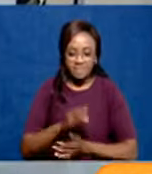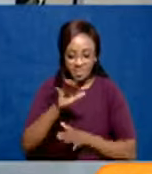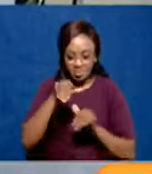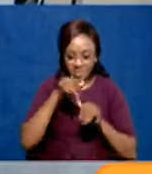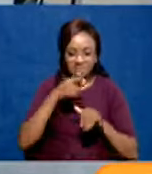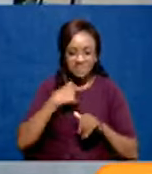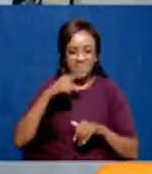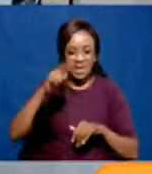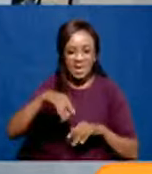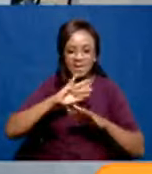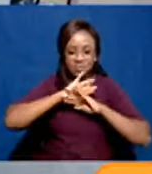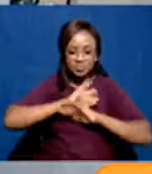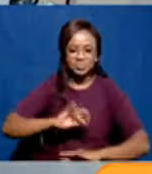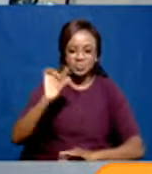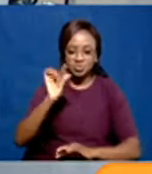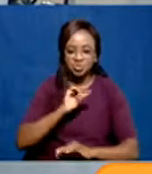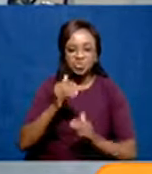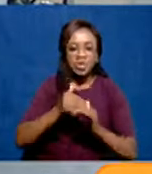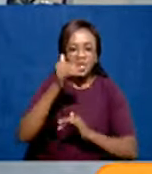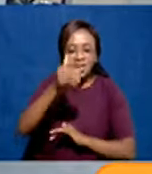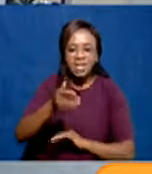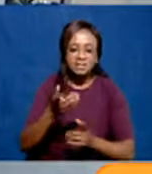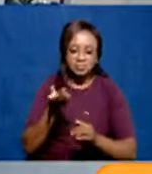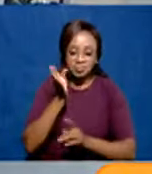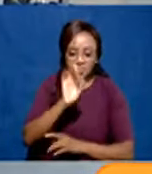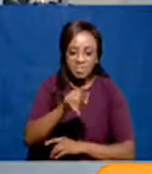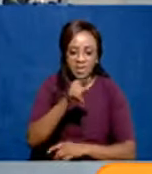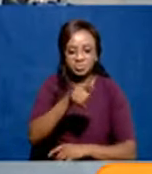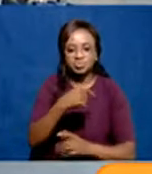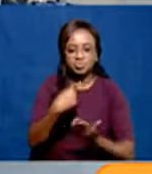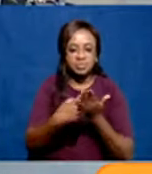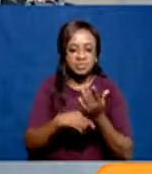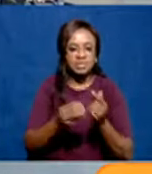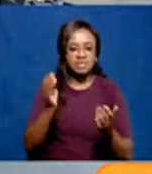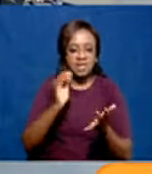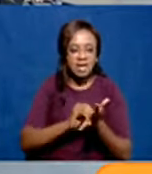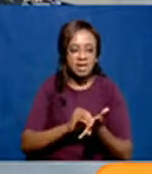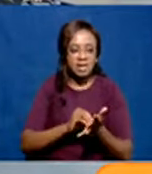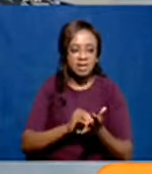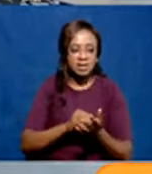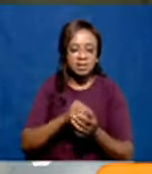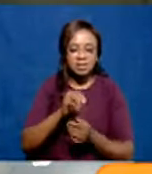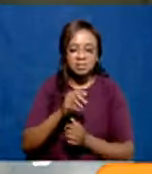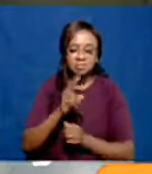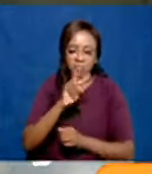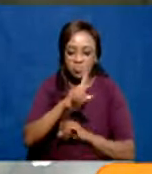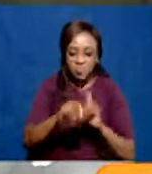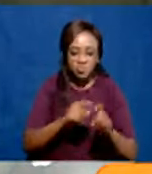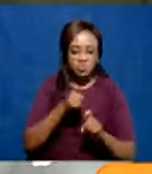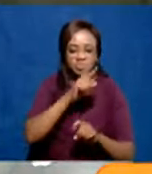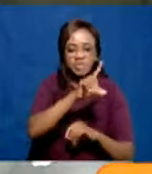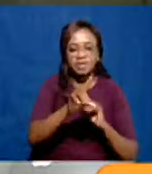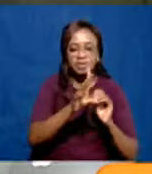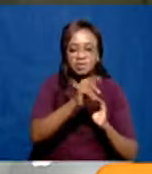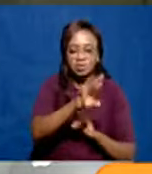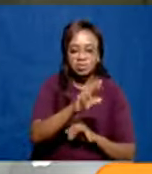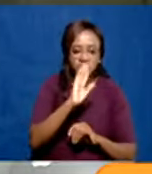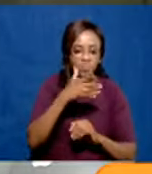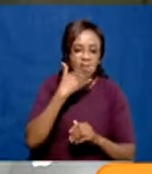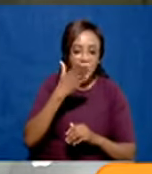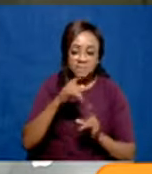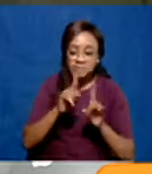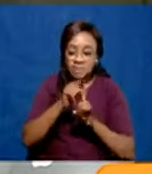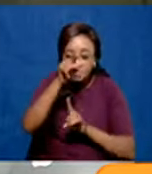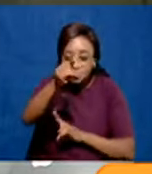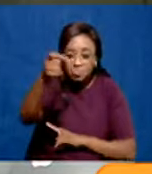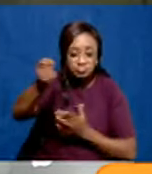we had a meeting with them. Yes, you're taking the next round comes to you again. Then we'll do the same round again. Two questions and then a rebuttal. And also the people sending in their